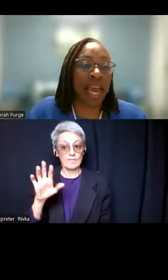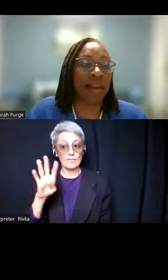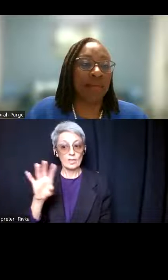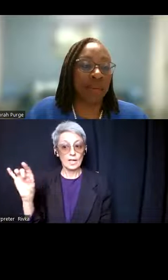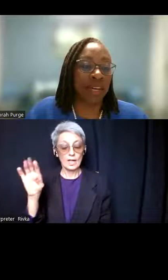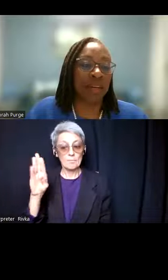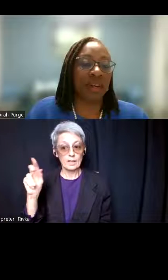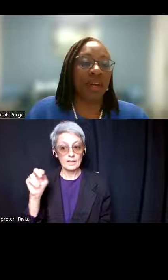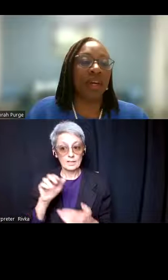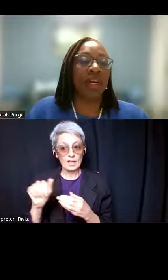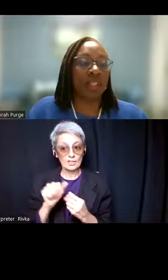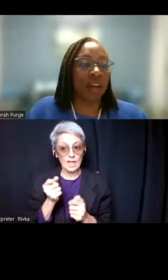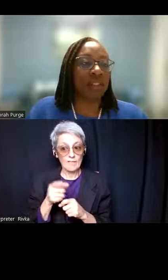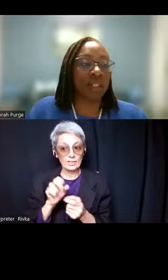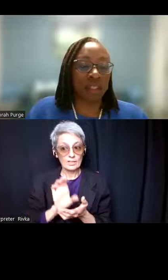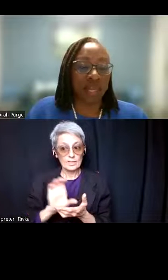$748 billion